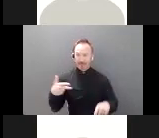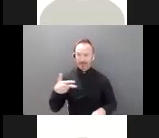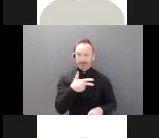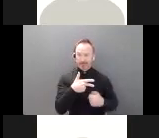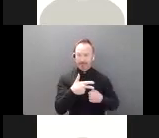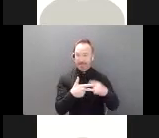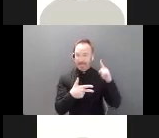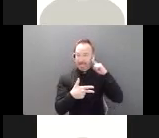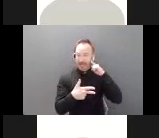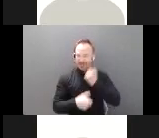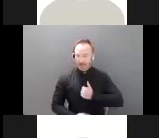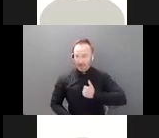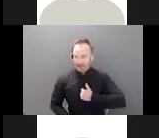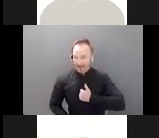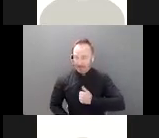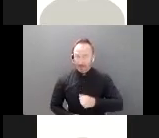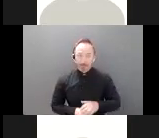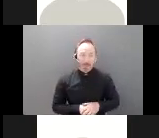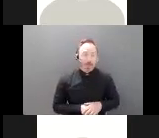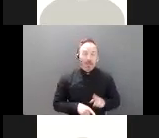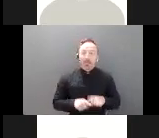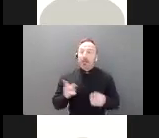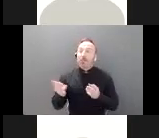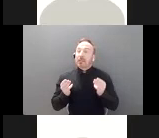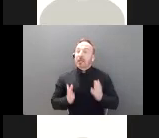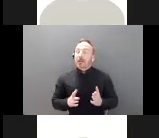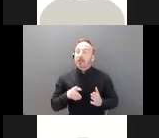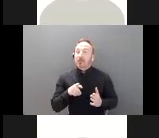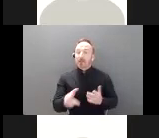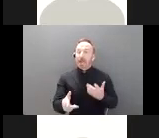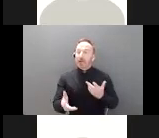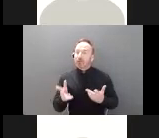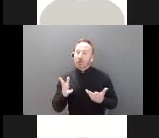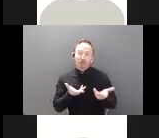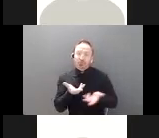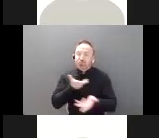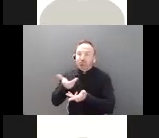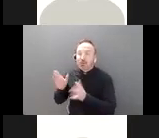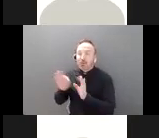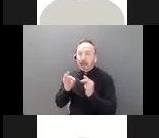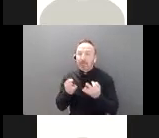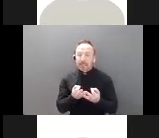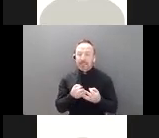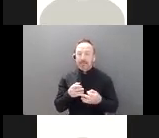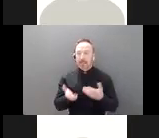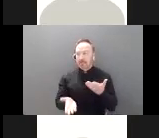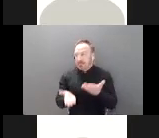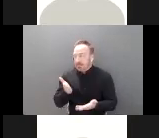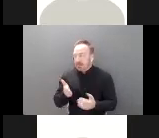mediators having some work experience with families facing changes, conflict, worry,